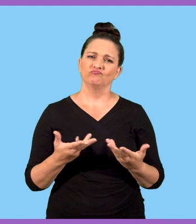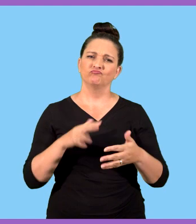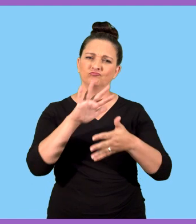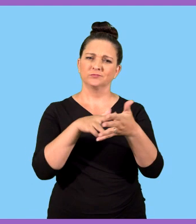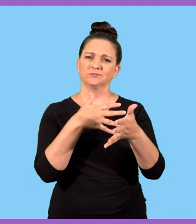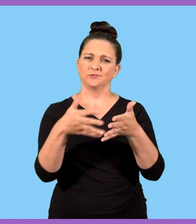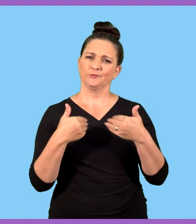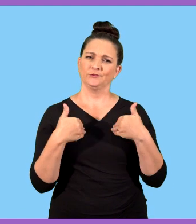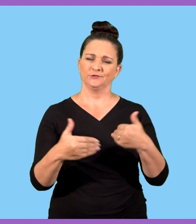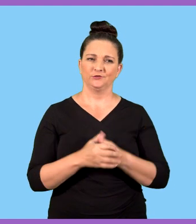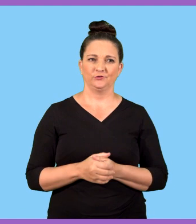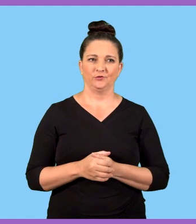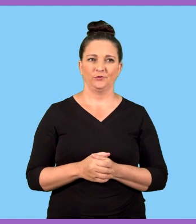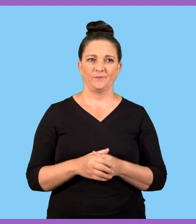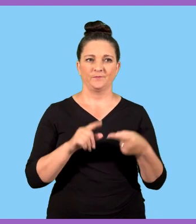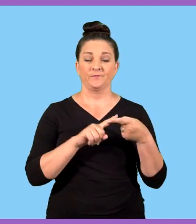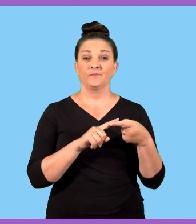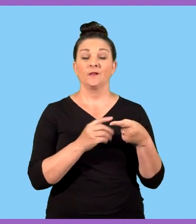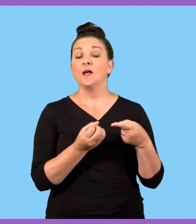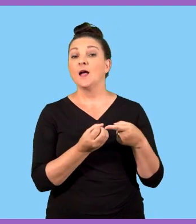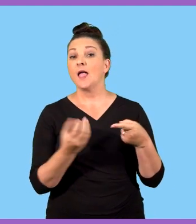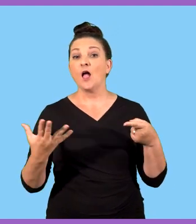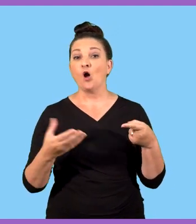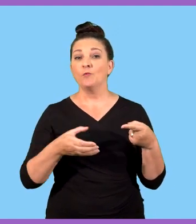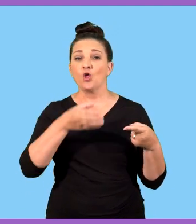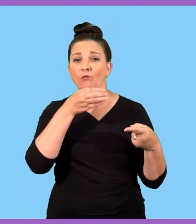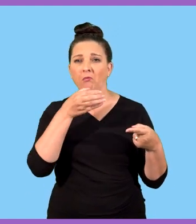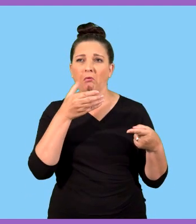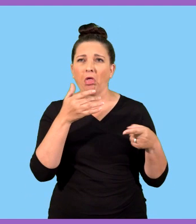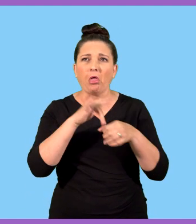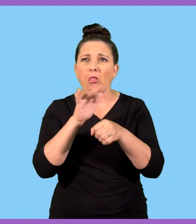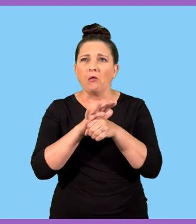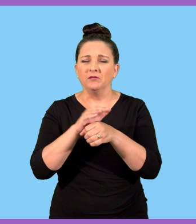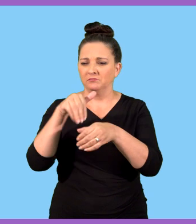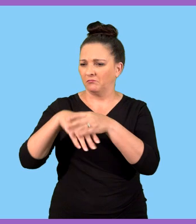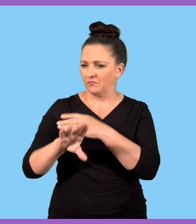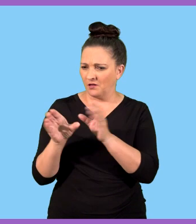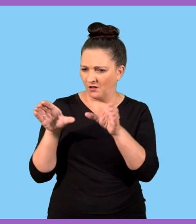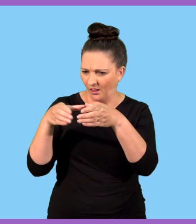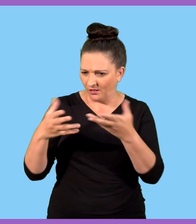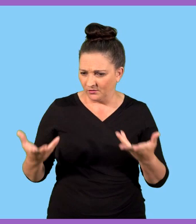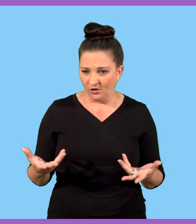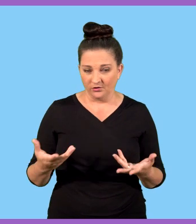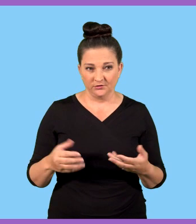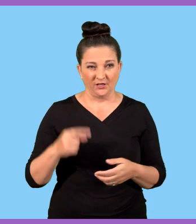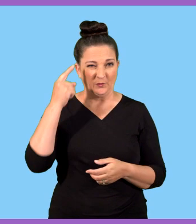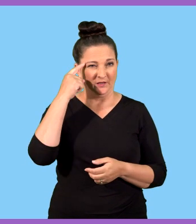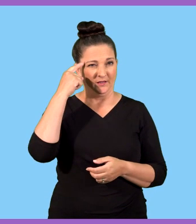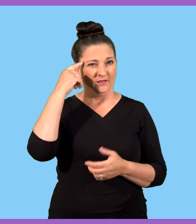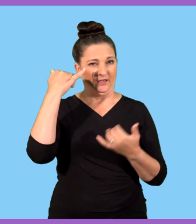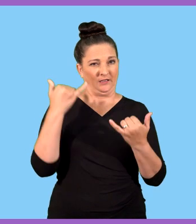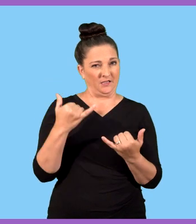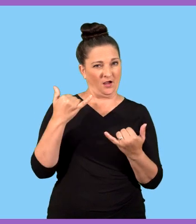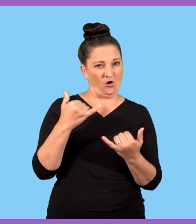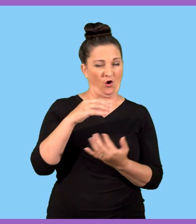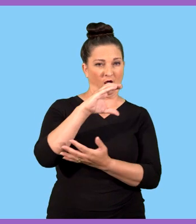Let's get to the table. The amount of cool drink in a glass. All right, let's think. Firstly, is it categorical or numerical?